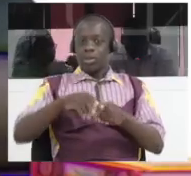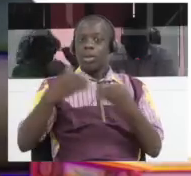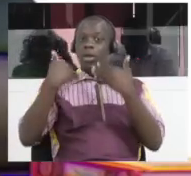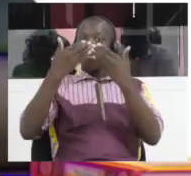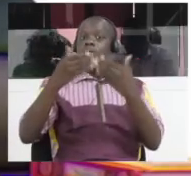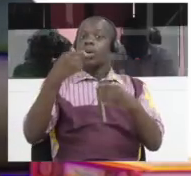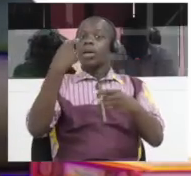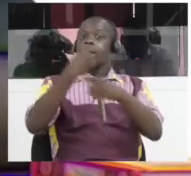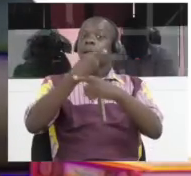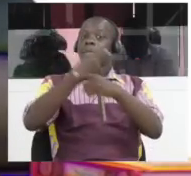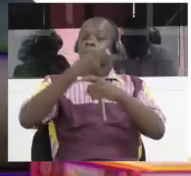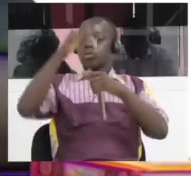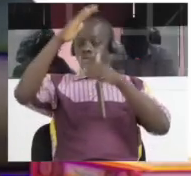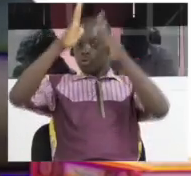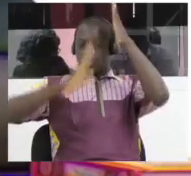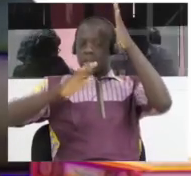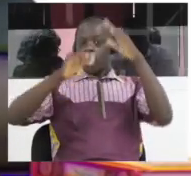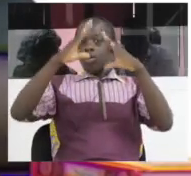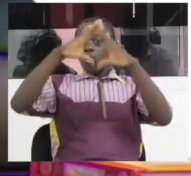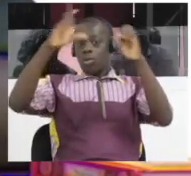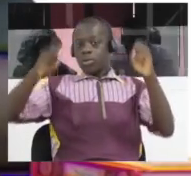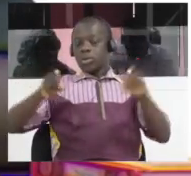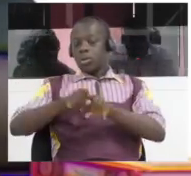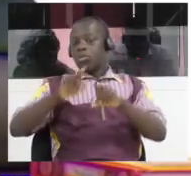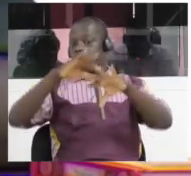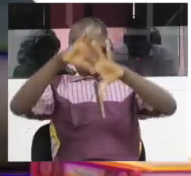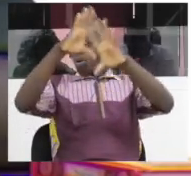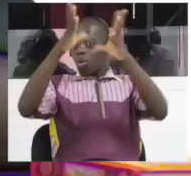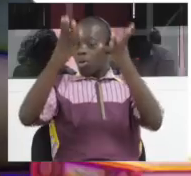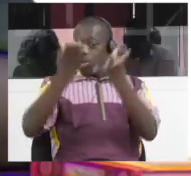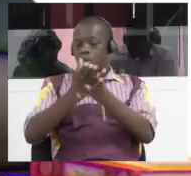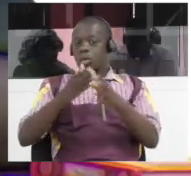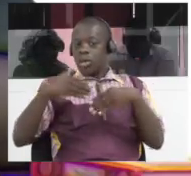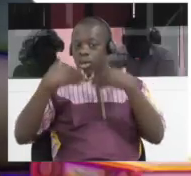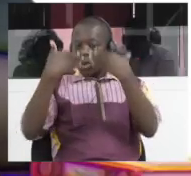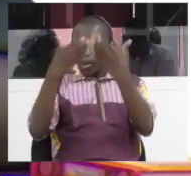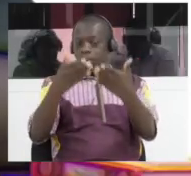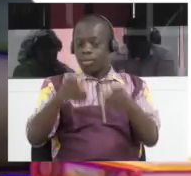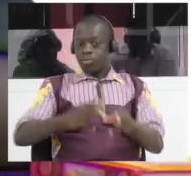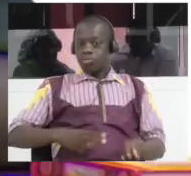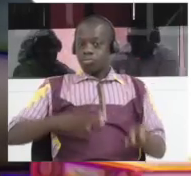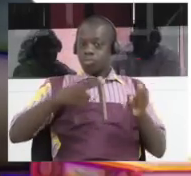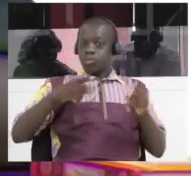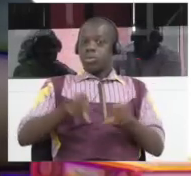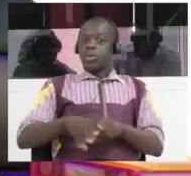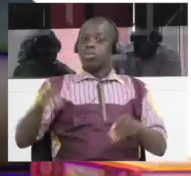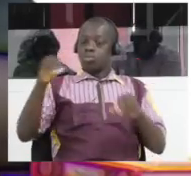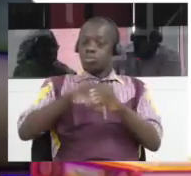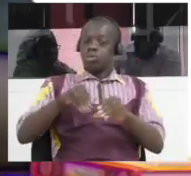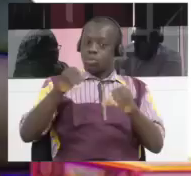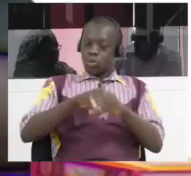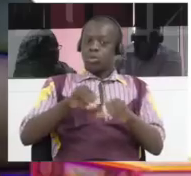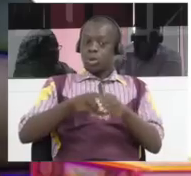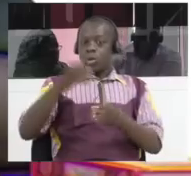said, instructed that the Gambian soldiers and officers be mobilized, armed, and then, you know, loaded on